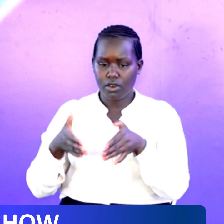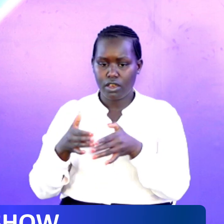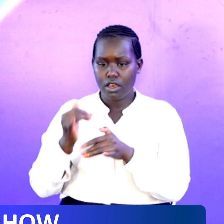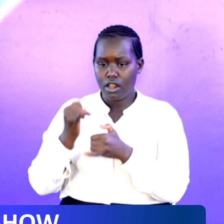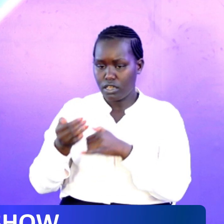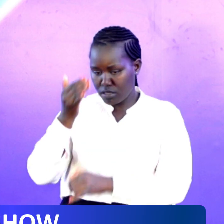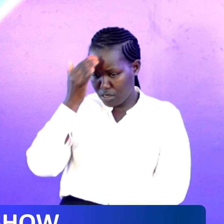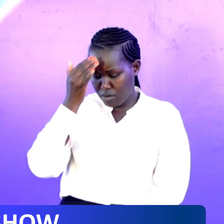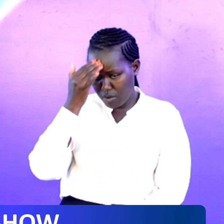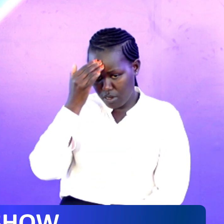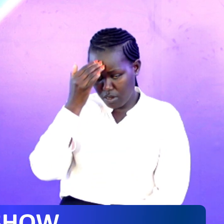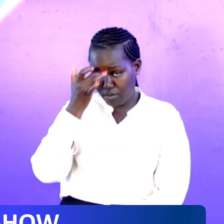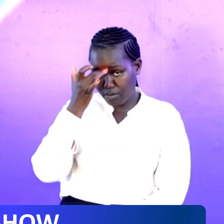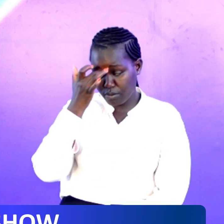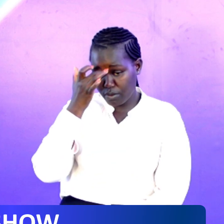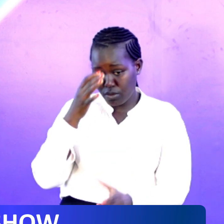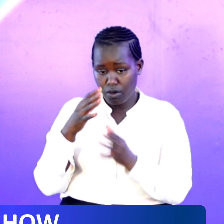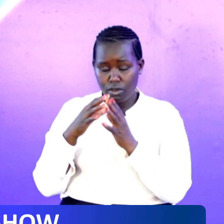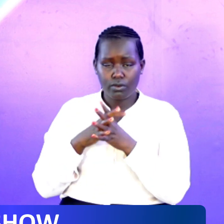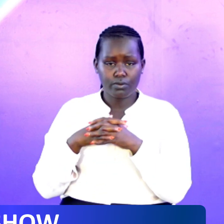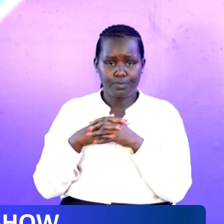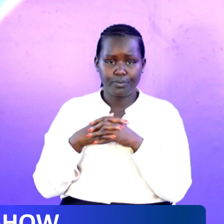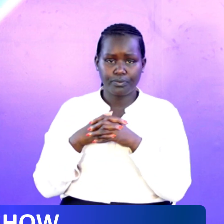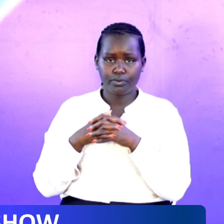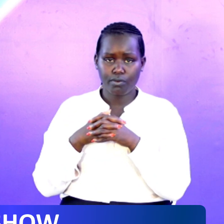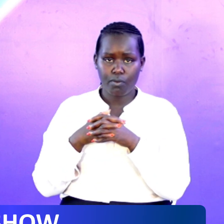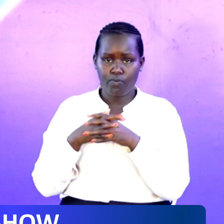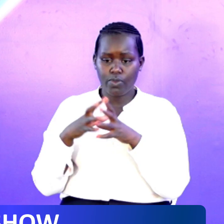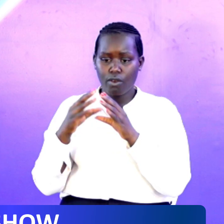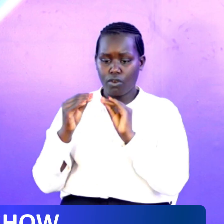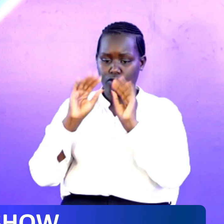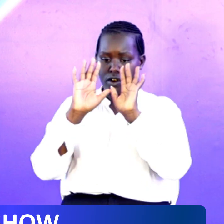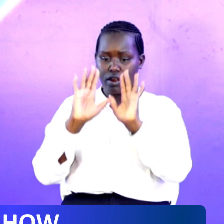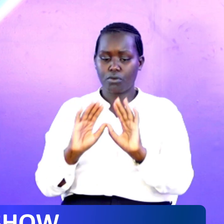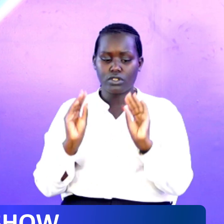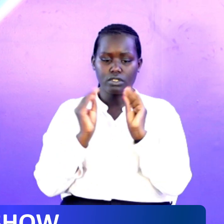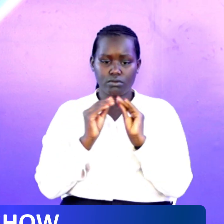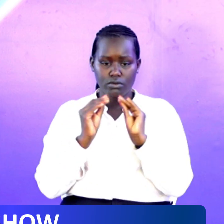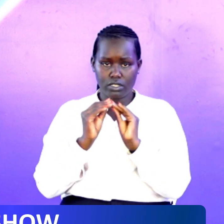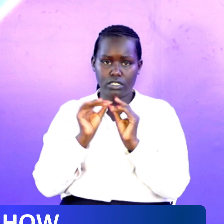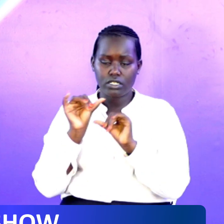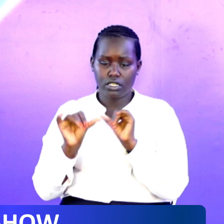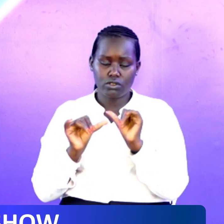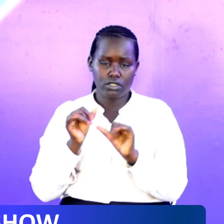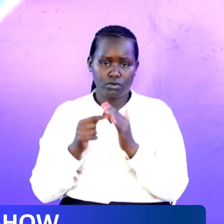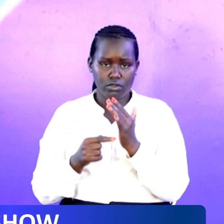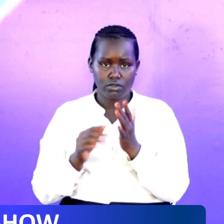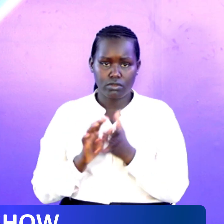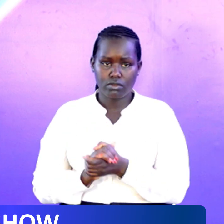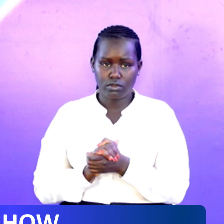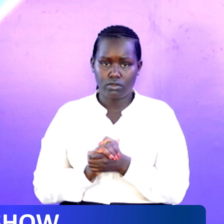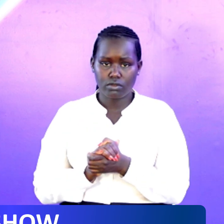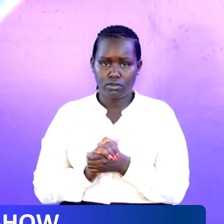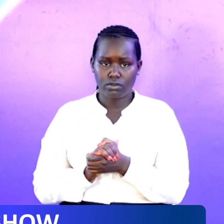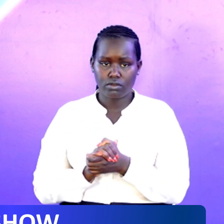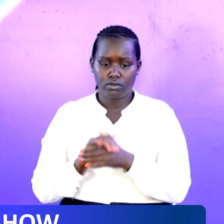yes. you are going for a very, very important meeting. Yes. And it was in regards to